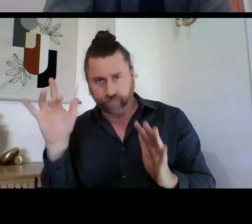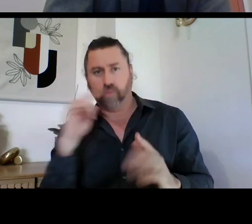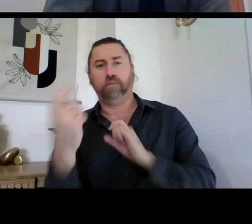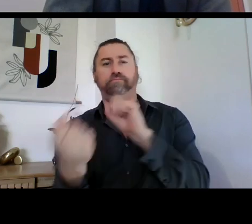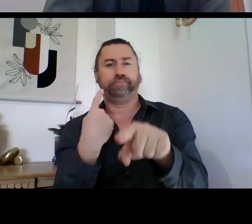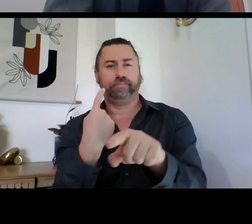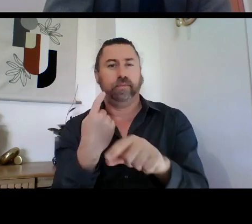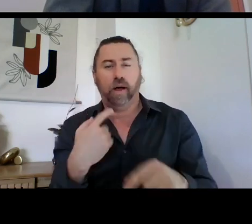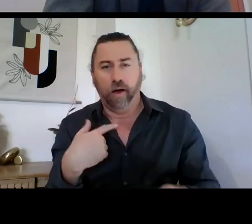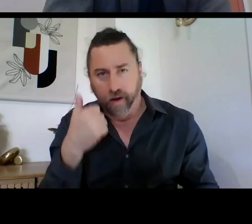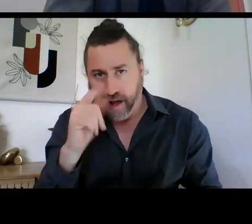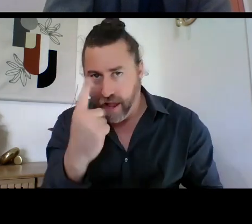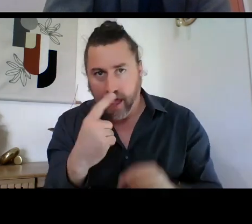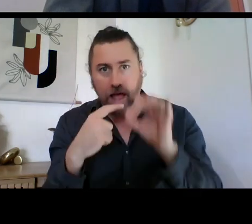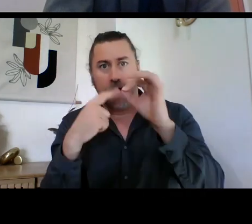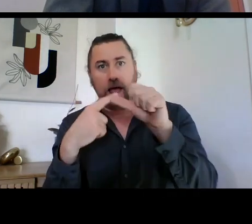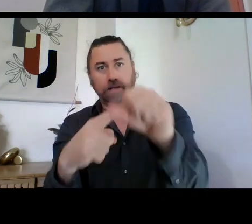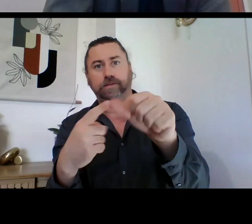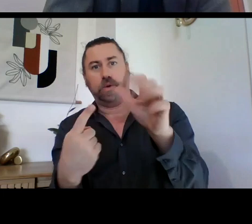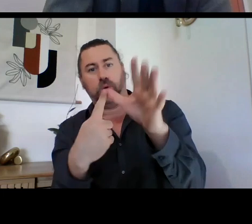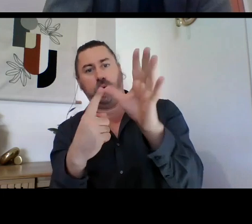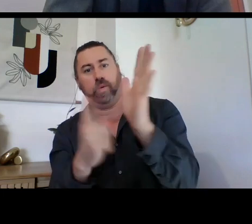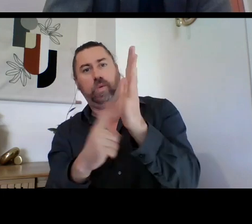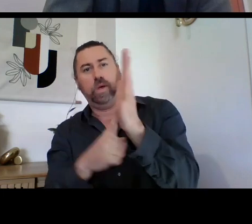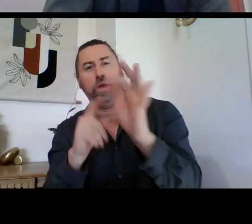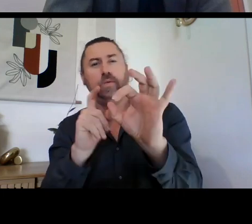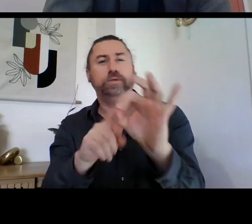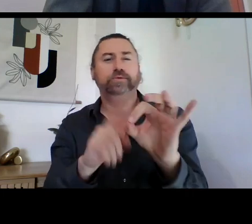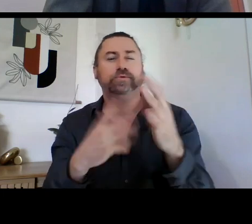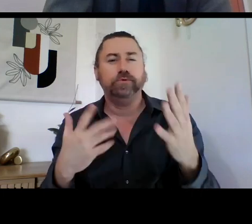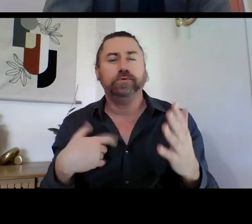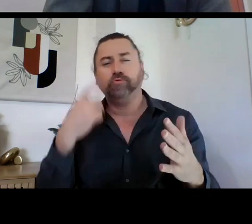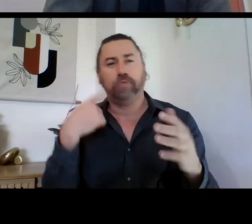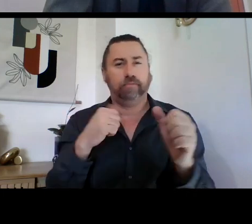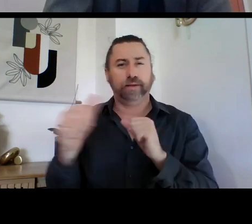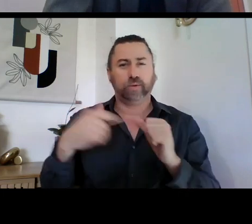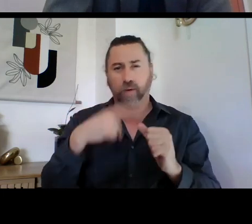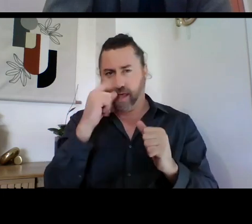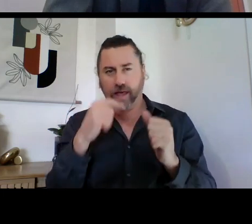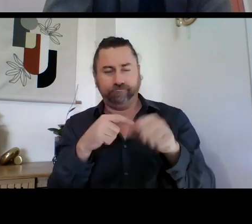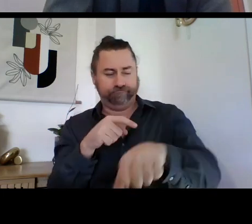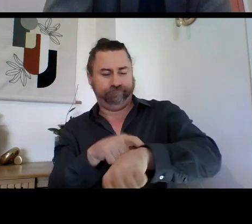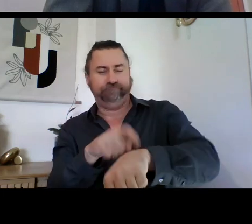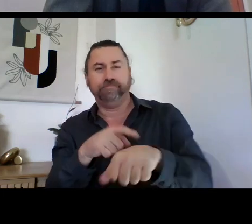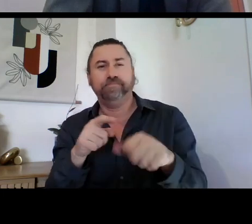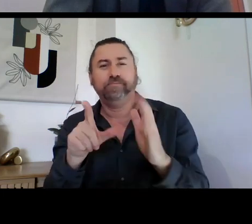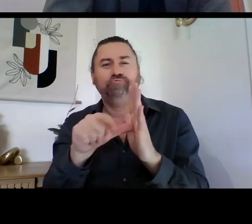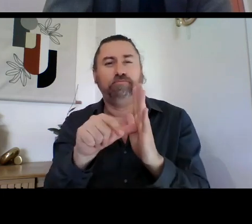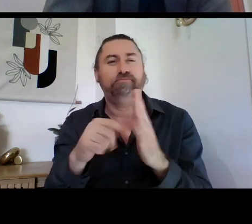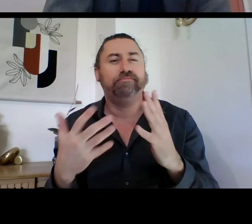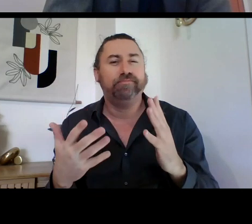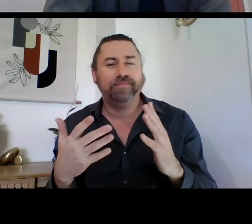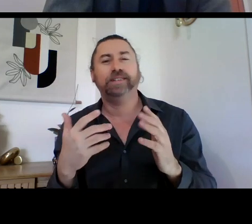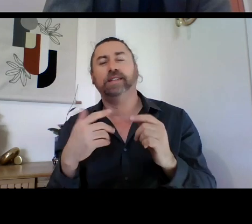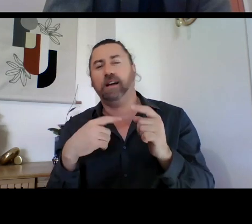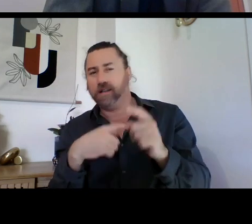won't be able to answer every question. We'll do as many as we can within the time limit. So please be patient with us if we don't